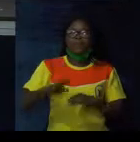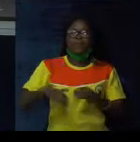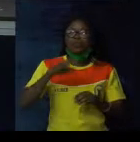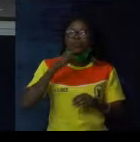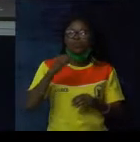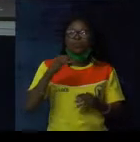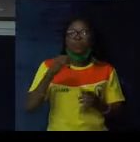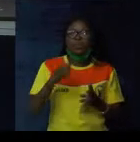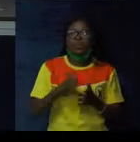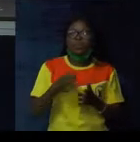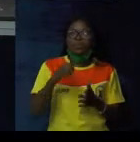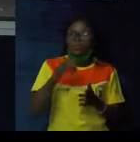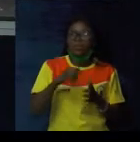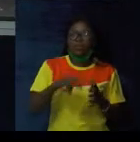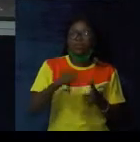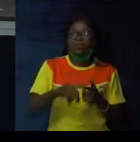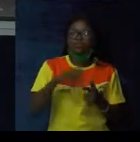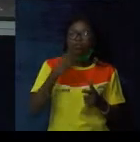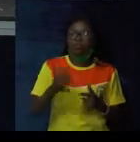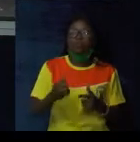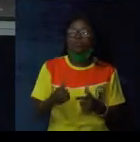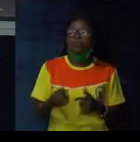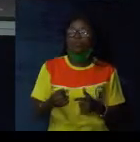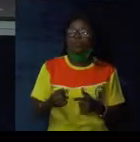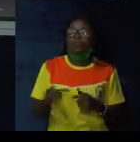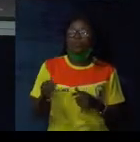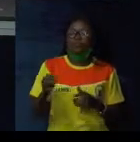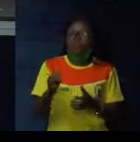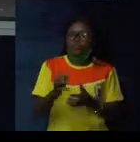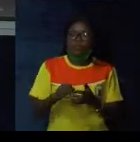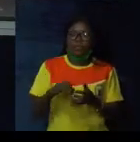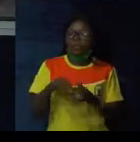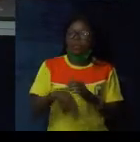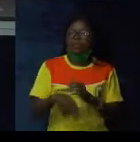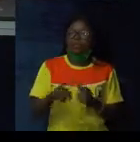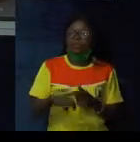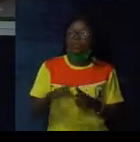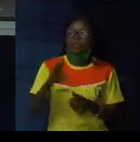54. Then you need to scale it down with 5/9.